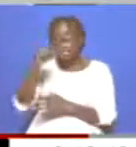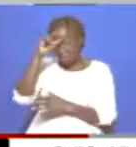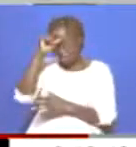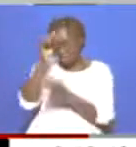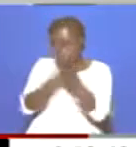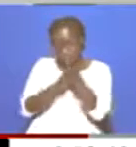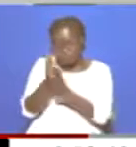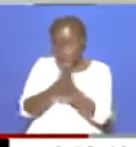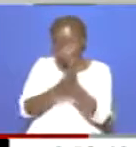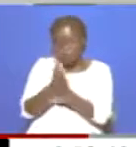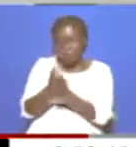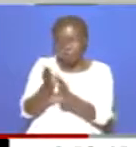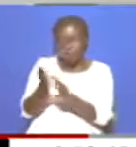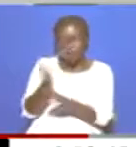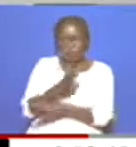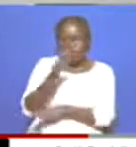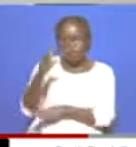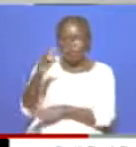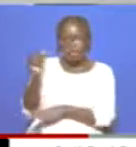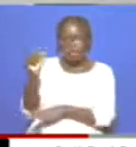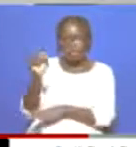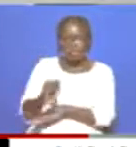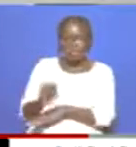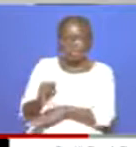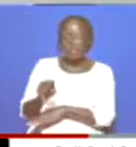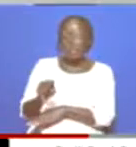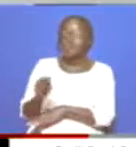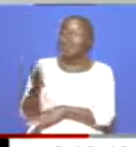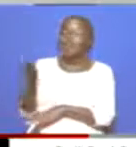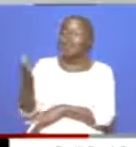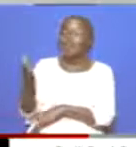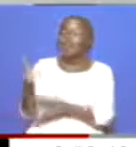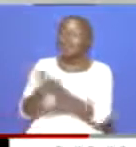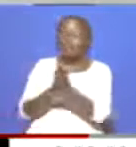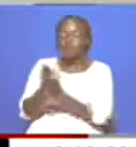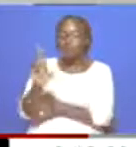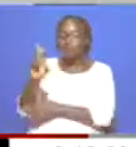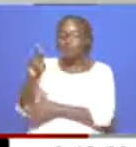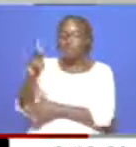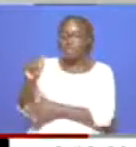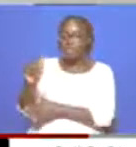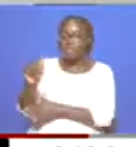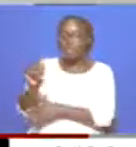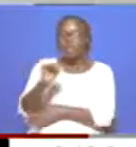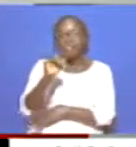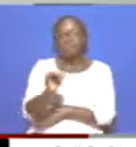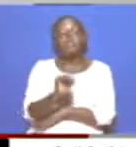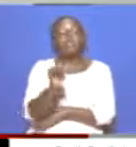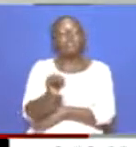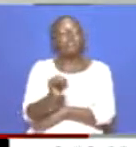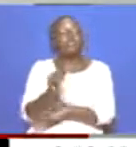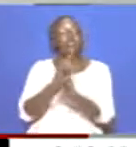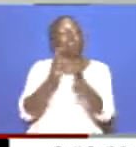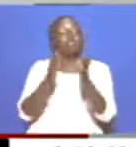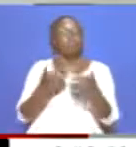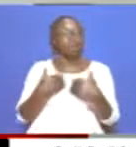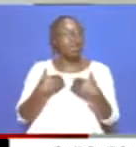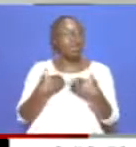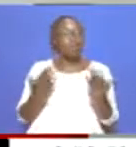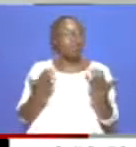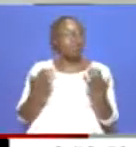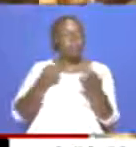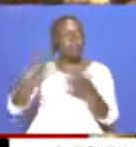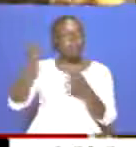former CAS Patrick Ole Ntutu, who is vying on a UDA ticket. JJ Curia opens our coverage tonight with that political